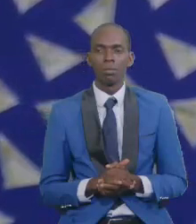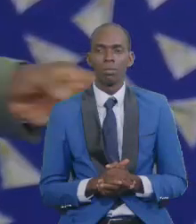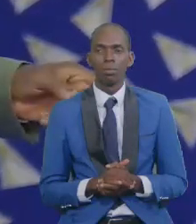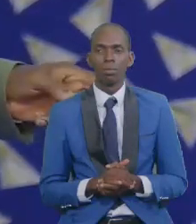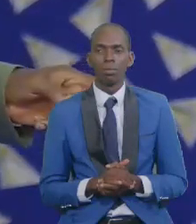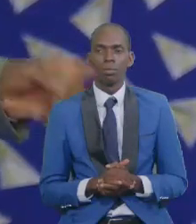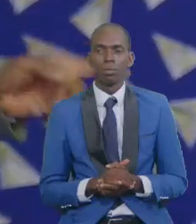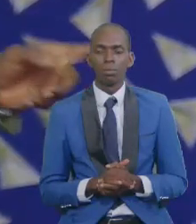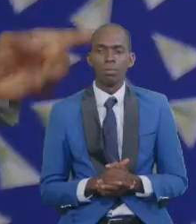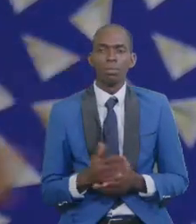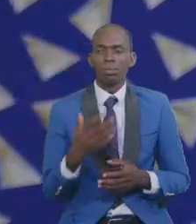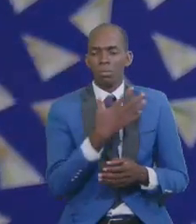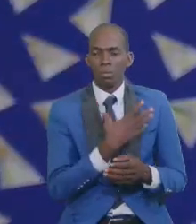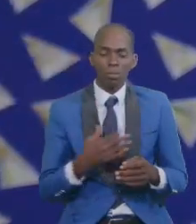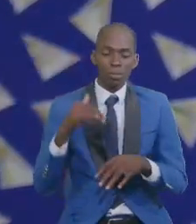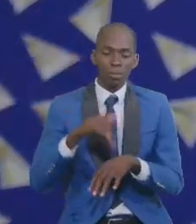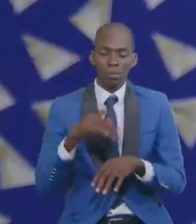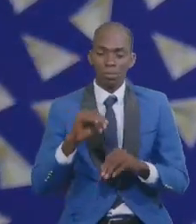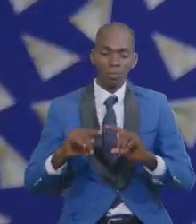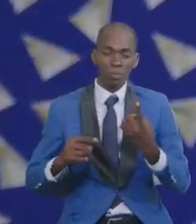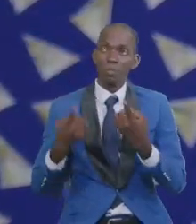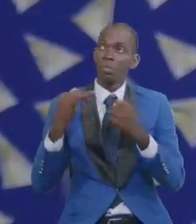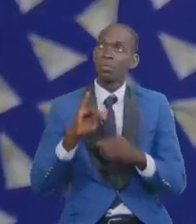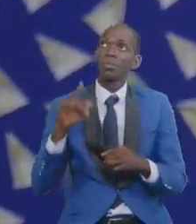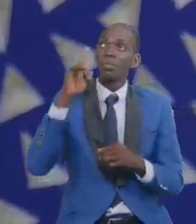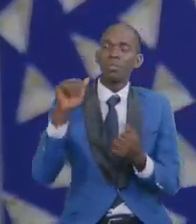At the first coming, he destroyed the works of the devil.